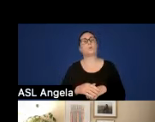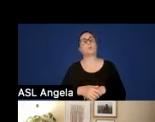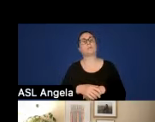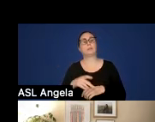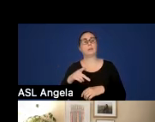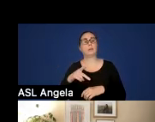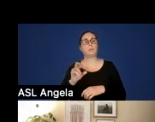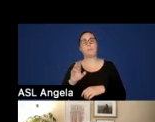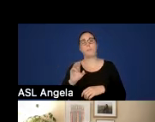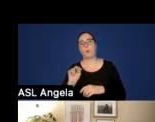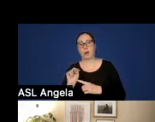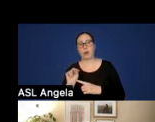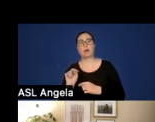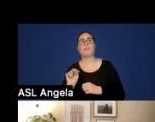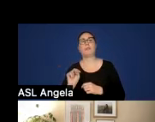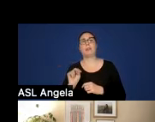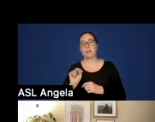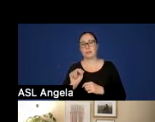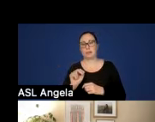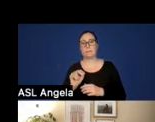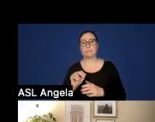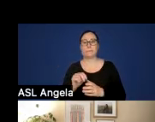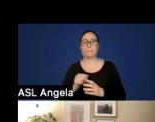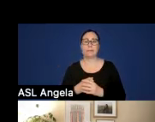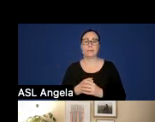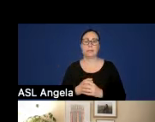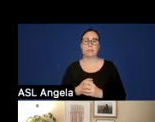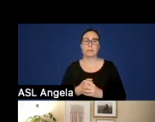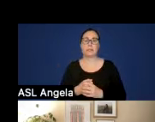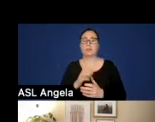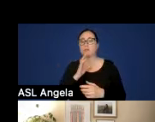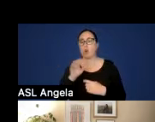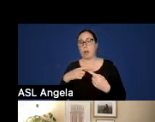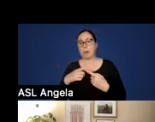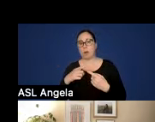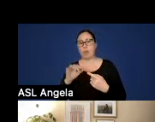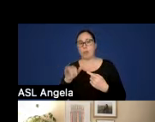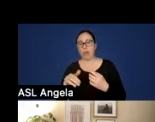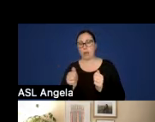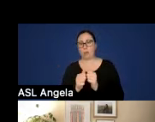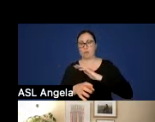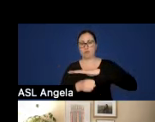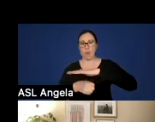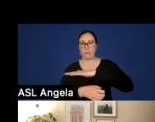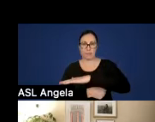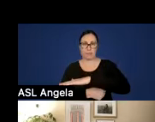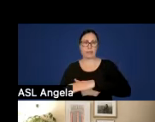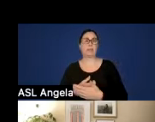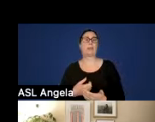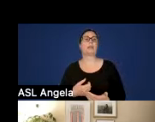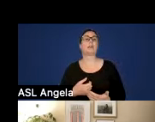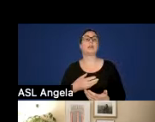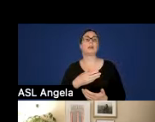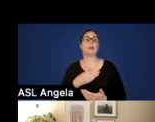pornography, commercial exploitation, which we often talk about in terms of trafficking, and then exploitation by professionals, which